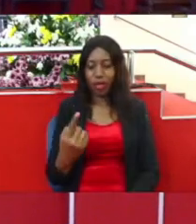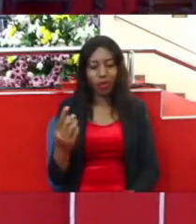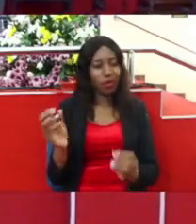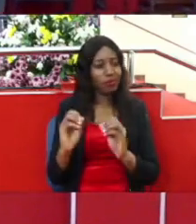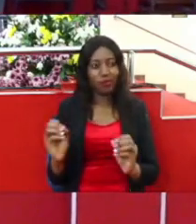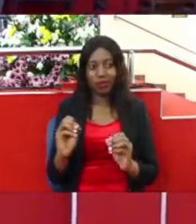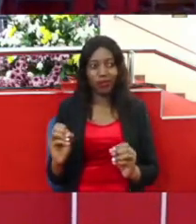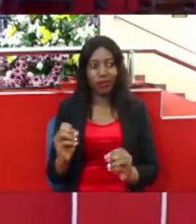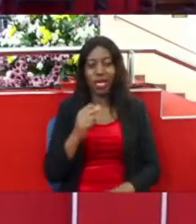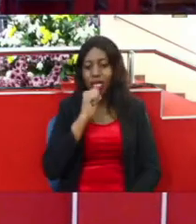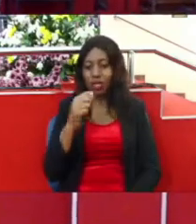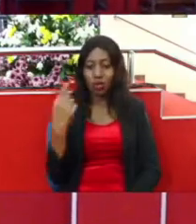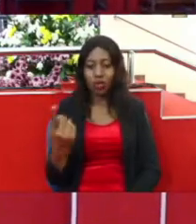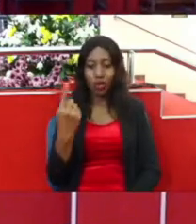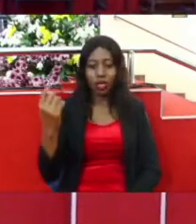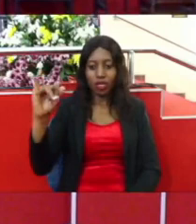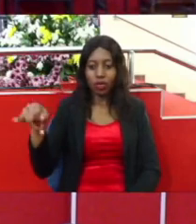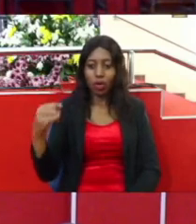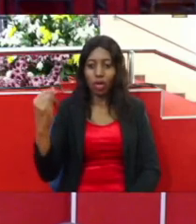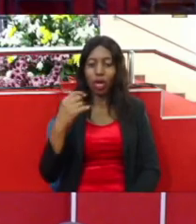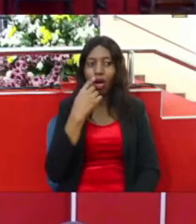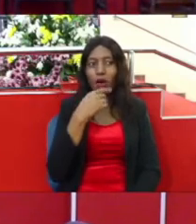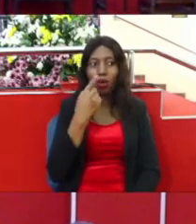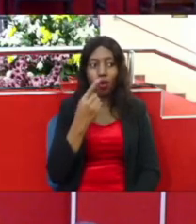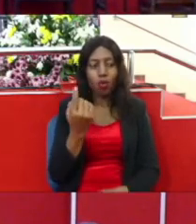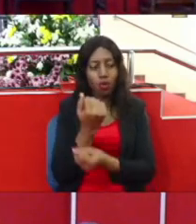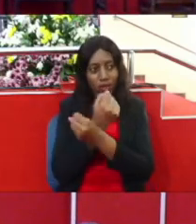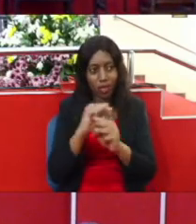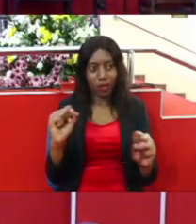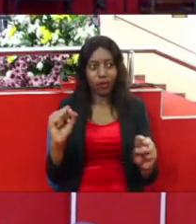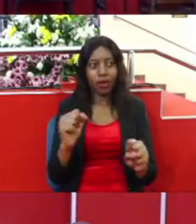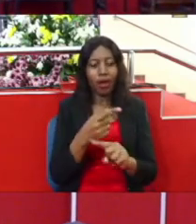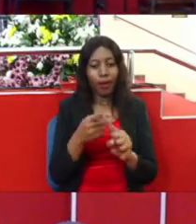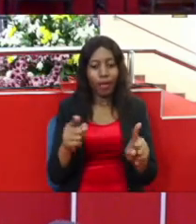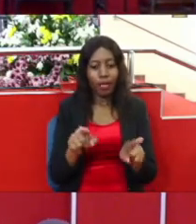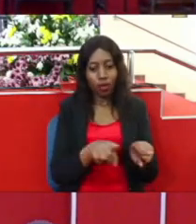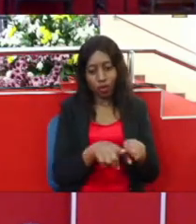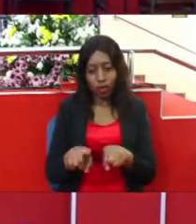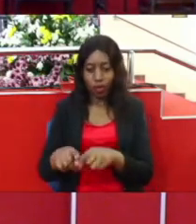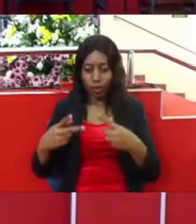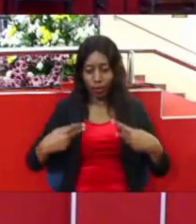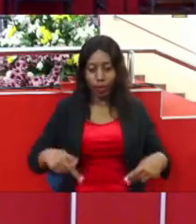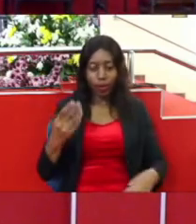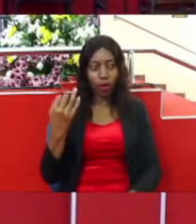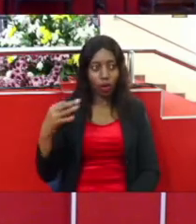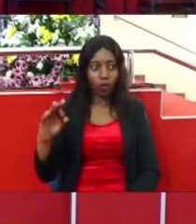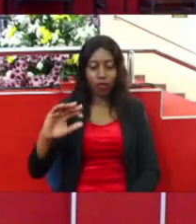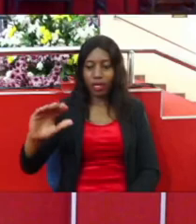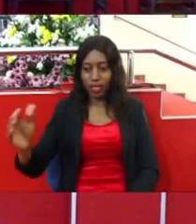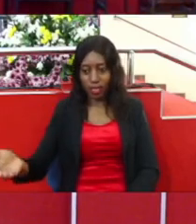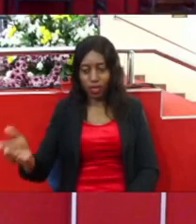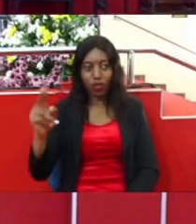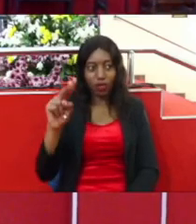saved. Si Jonah pekee aliokolewa. But also the Ninevites who are also saved. Lakini pia wale watu wa Nineve waliokolewa. Now the cruelty of the Ninevites was known